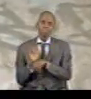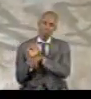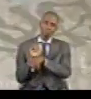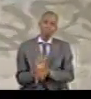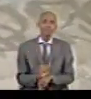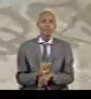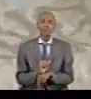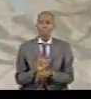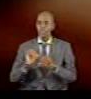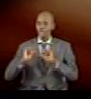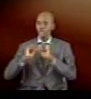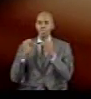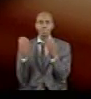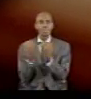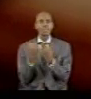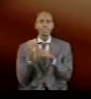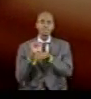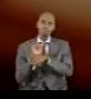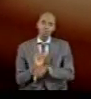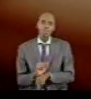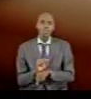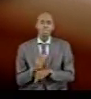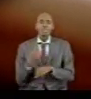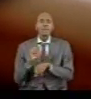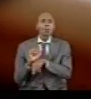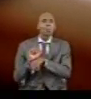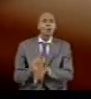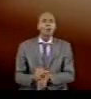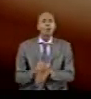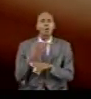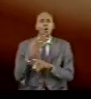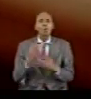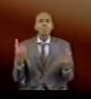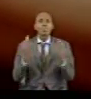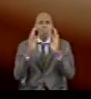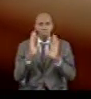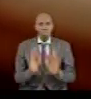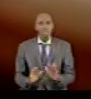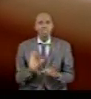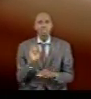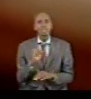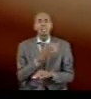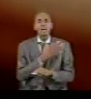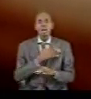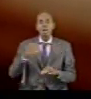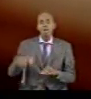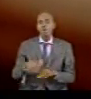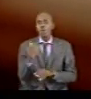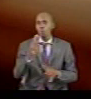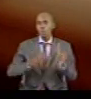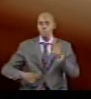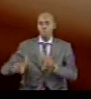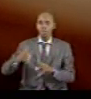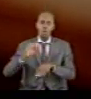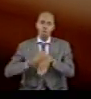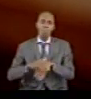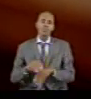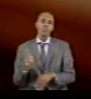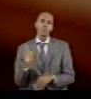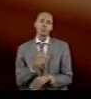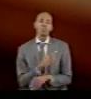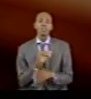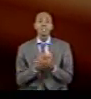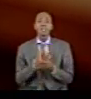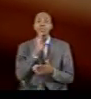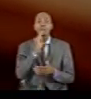societal pressure, the pressure of sinners and other people on them. That's